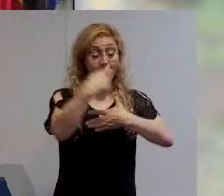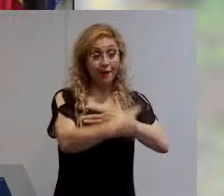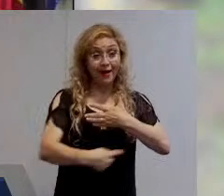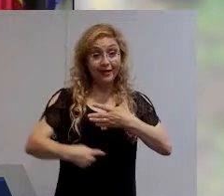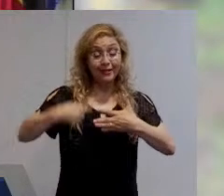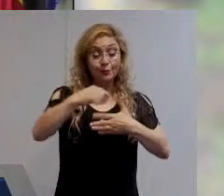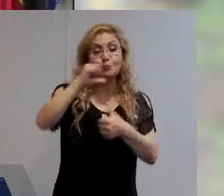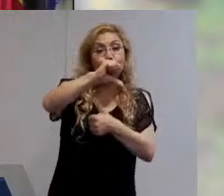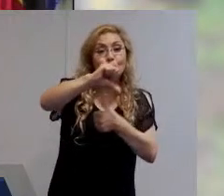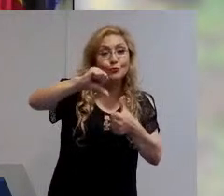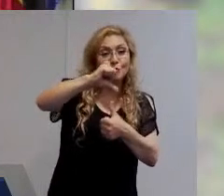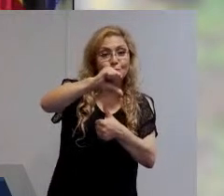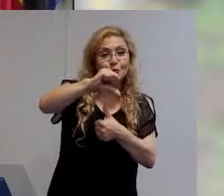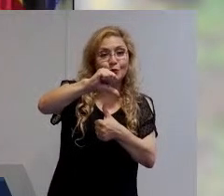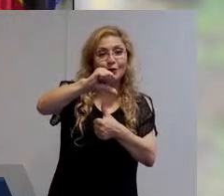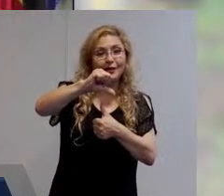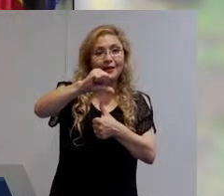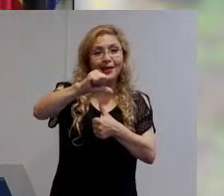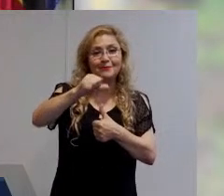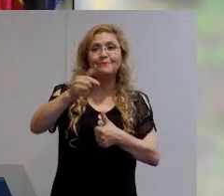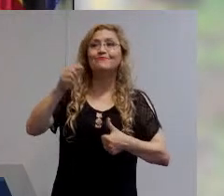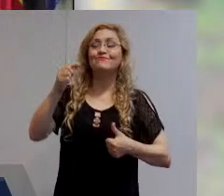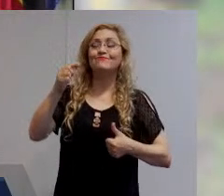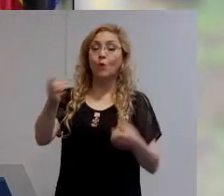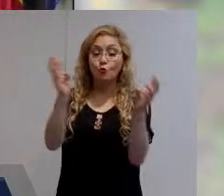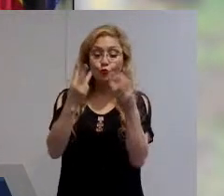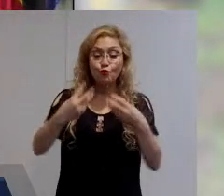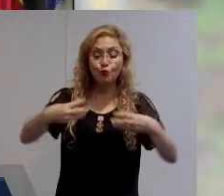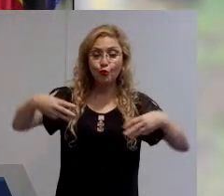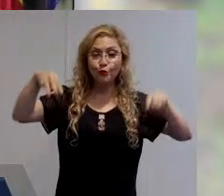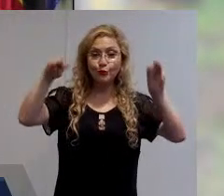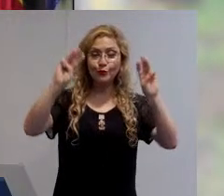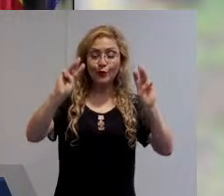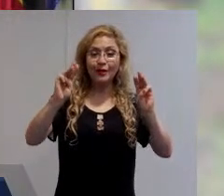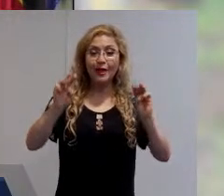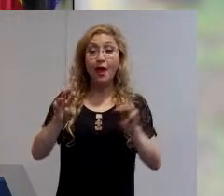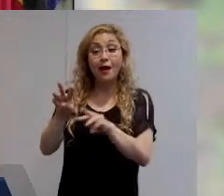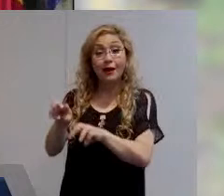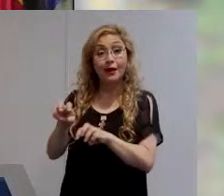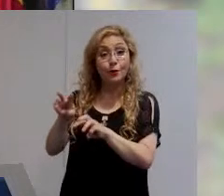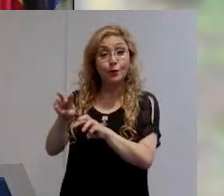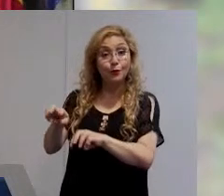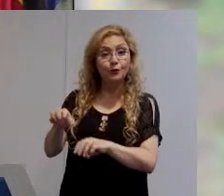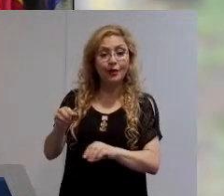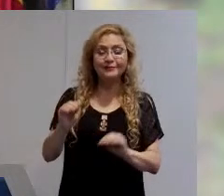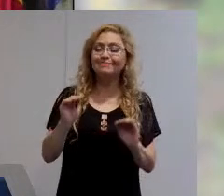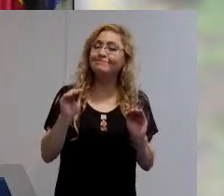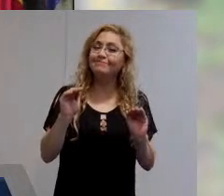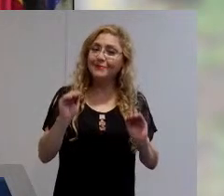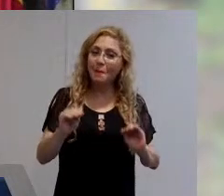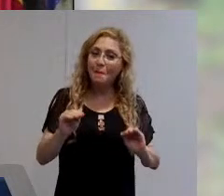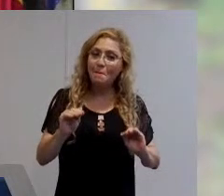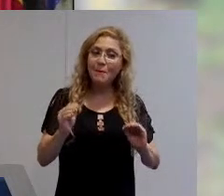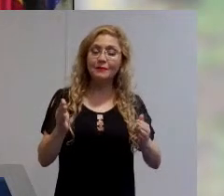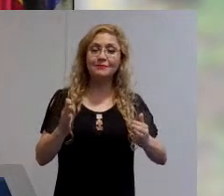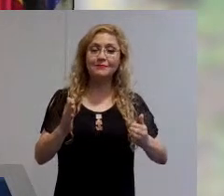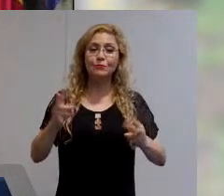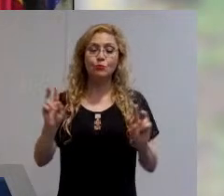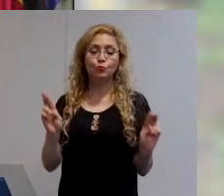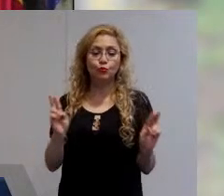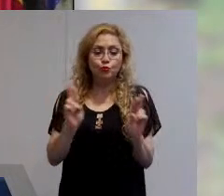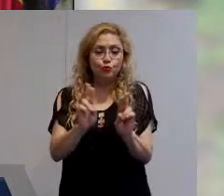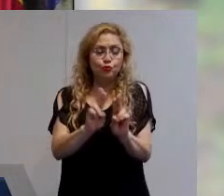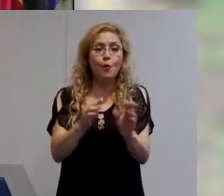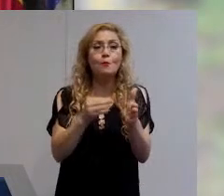part of this Latin American and Caribbean meeting of the United Nations Decade